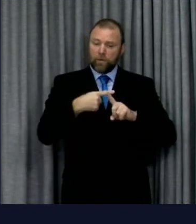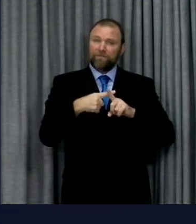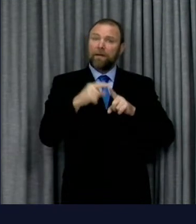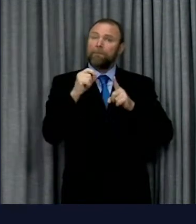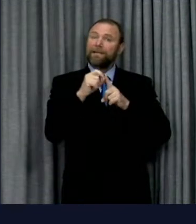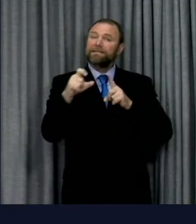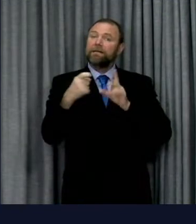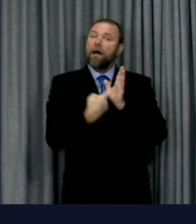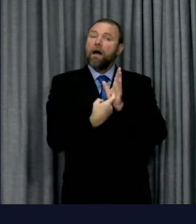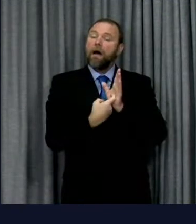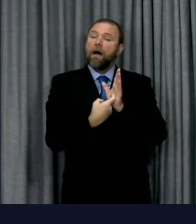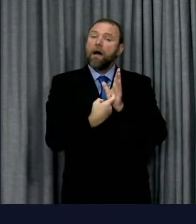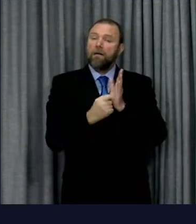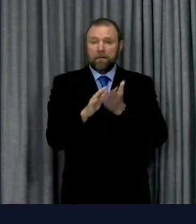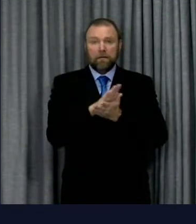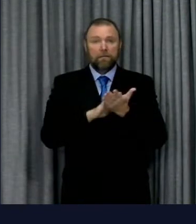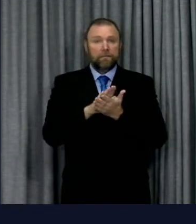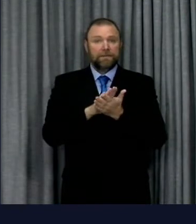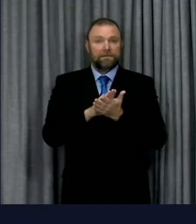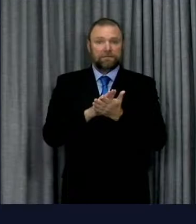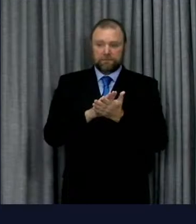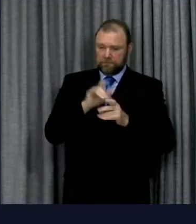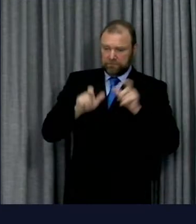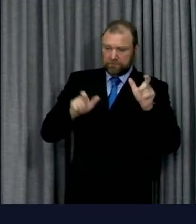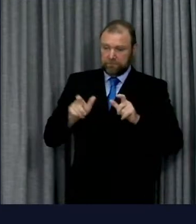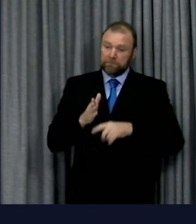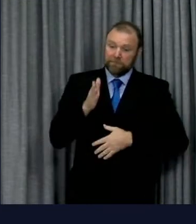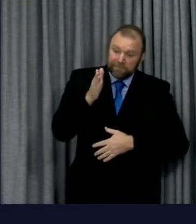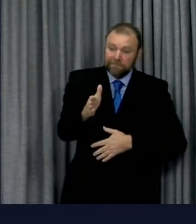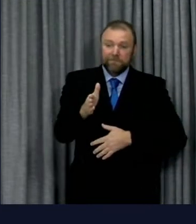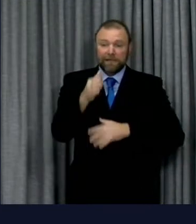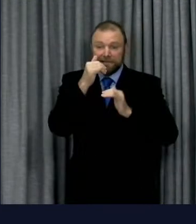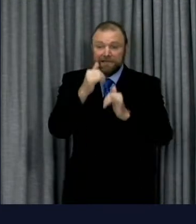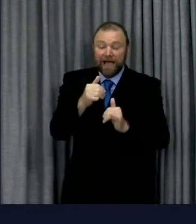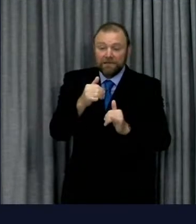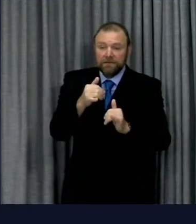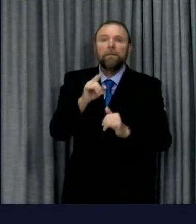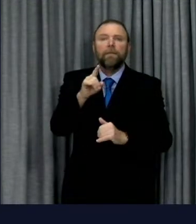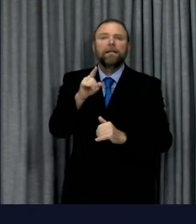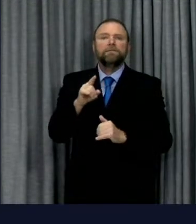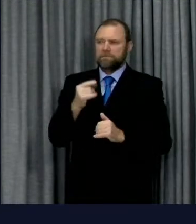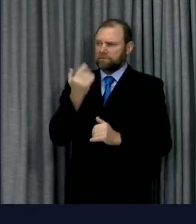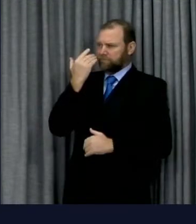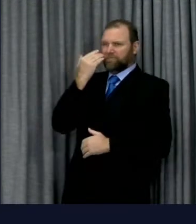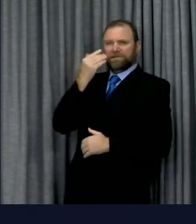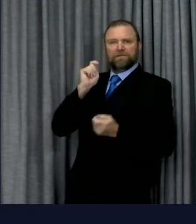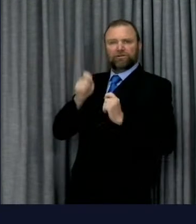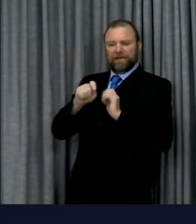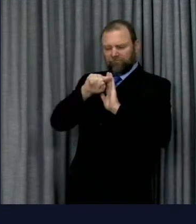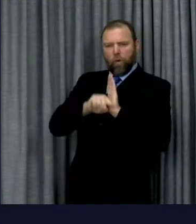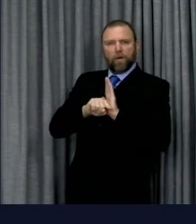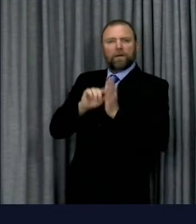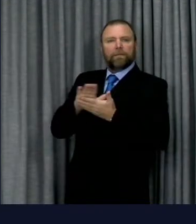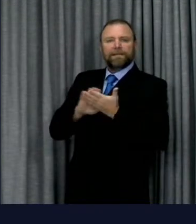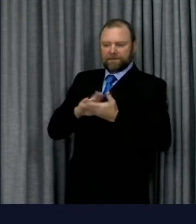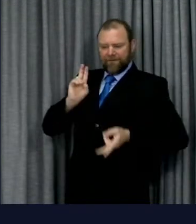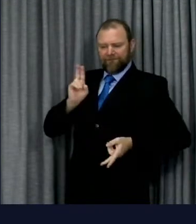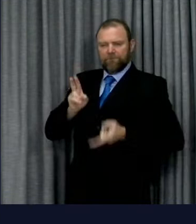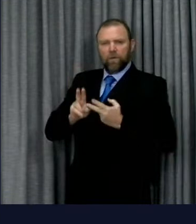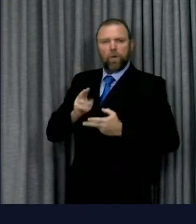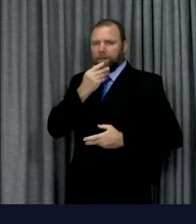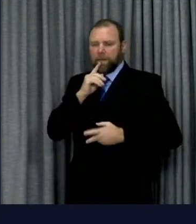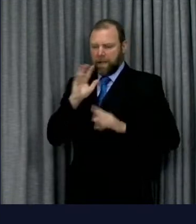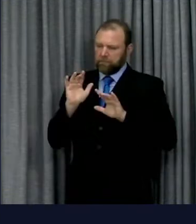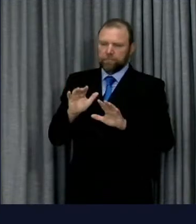PCR tests, and there have been fewer of those tests being taken in recent weeks. That's why we've looked at a